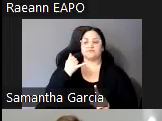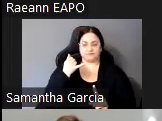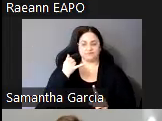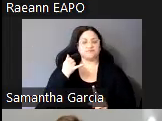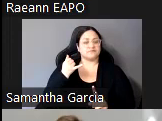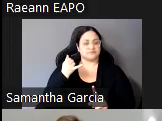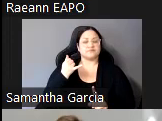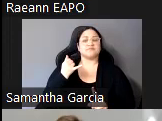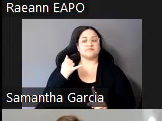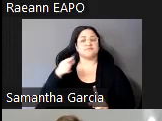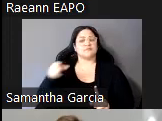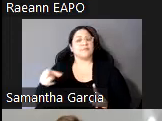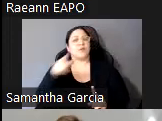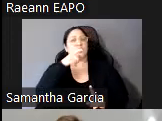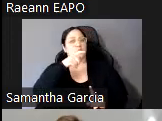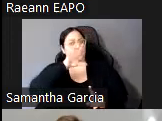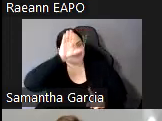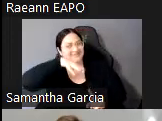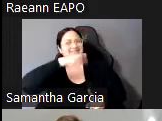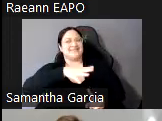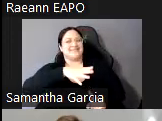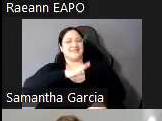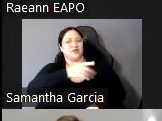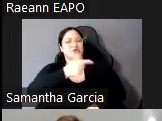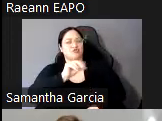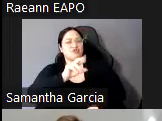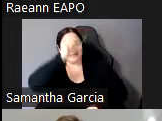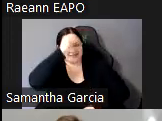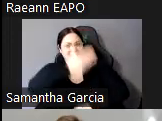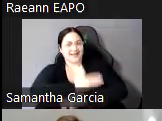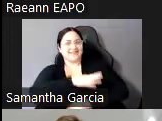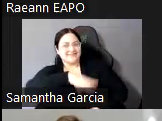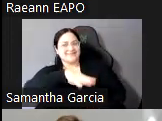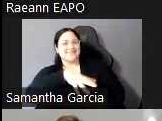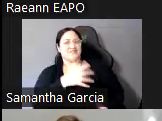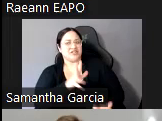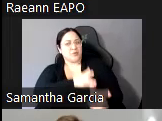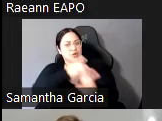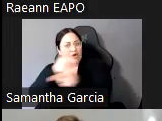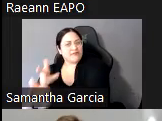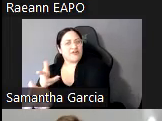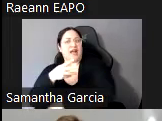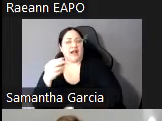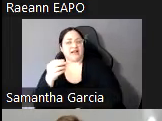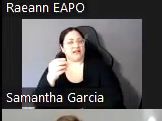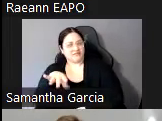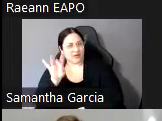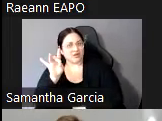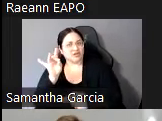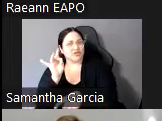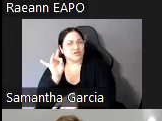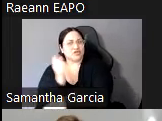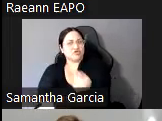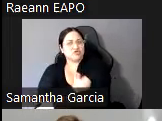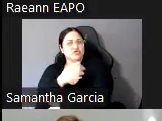work, we end up working with Terry, and we were able to save Terry $8,000 right before Christmas. His wife is